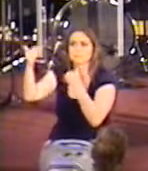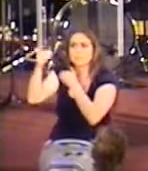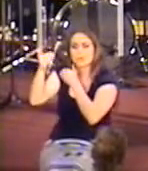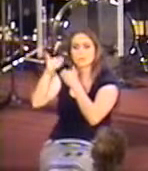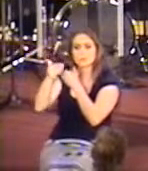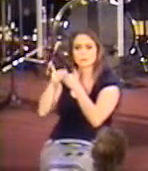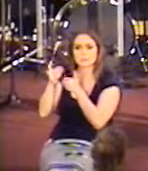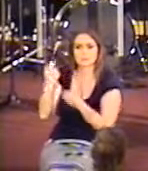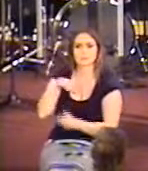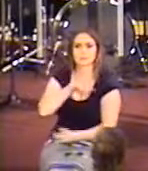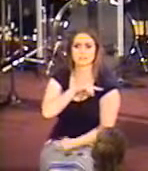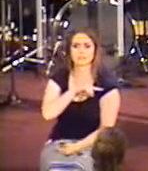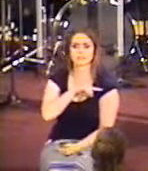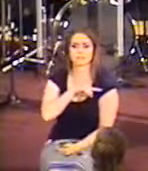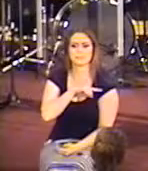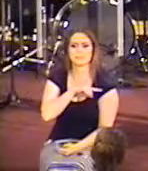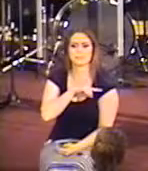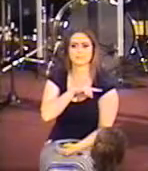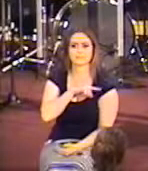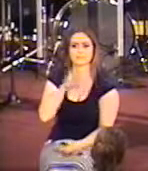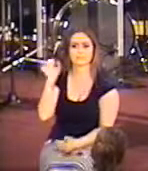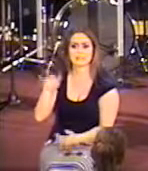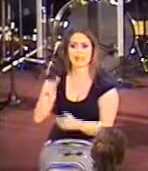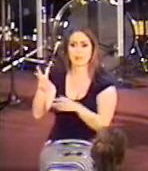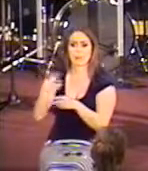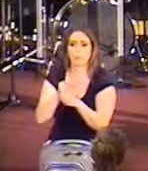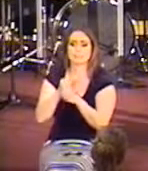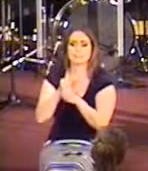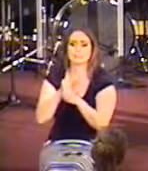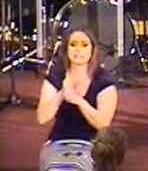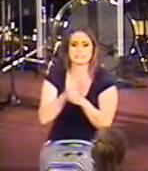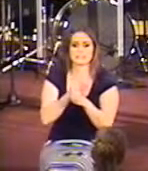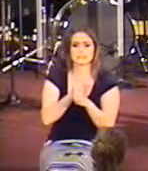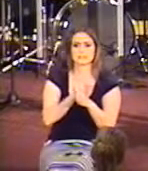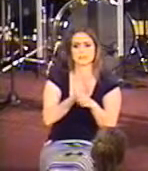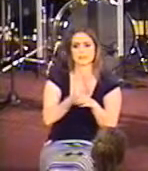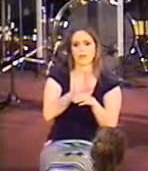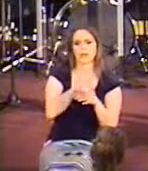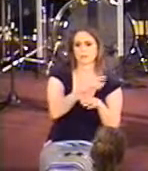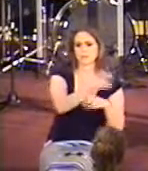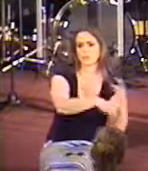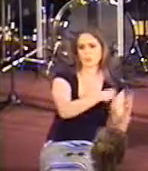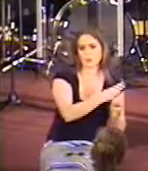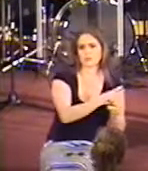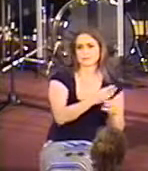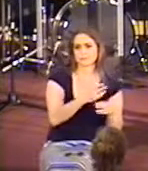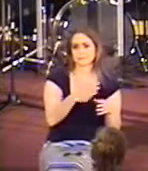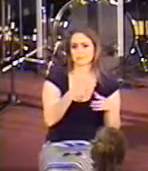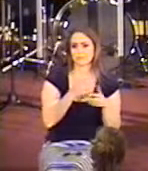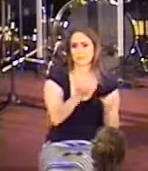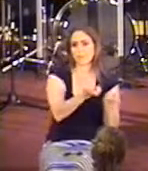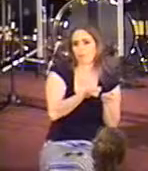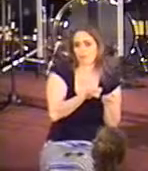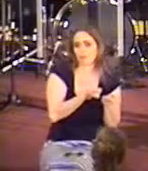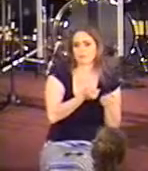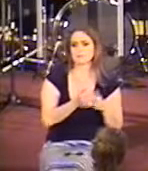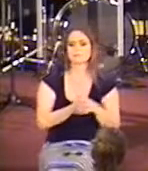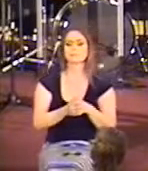the world and its pull on us. But we got to get serious. David was in sackcloth and ashes for a whole